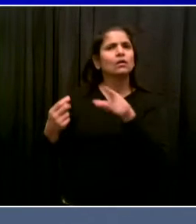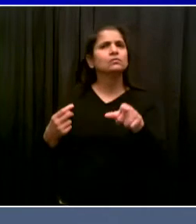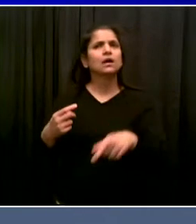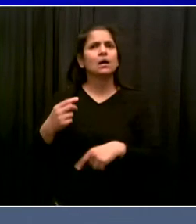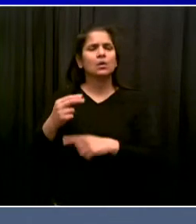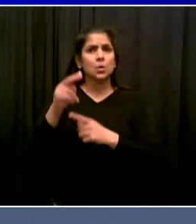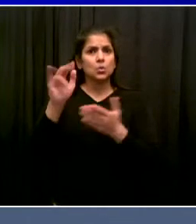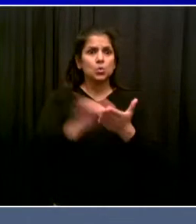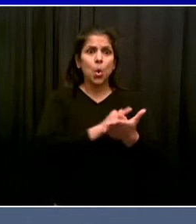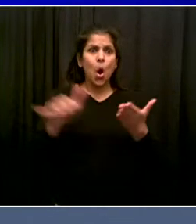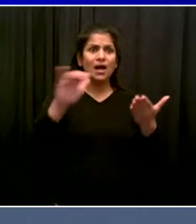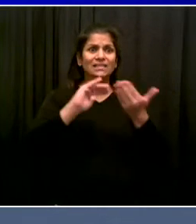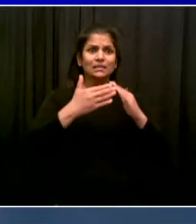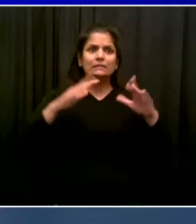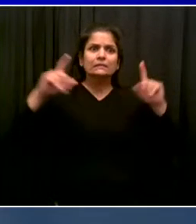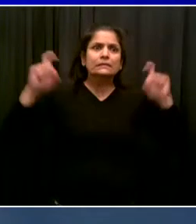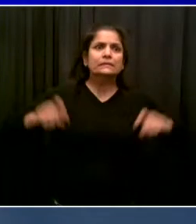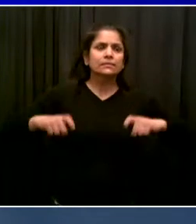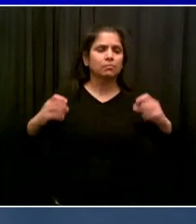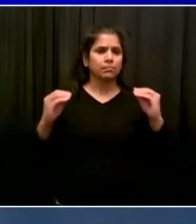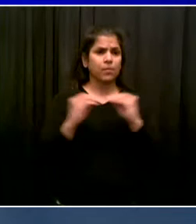to date, just to give you the update for today,